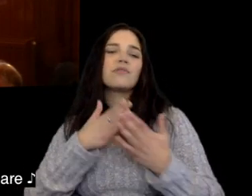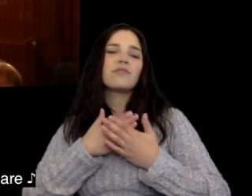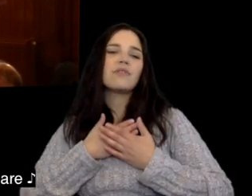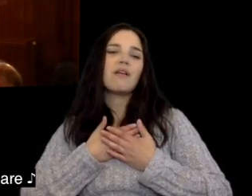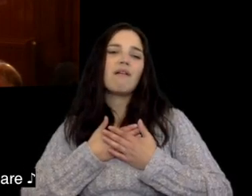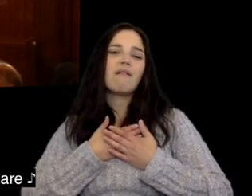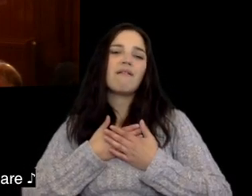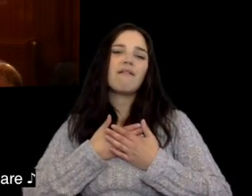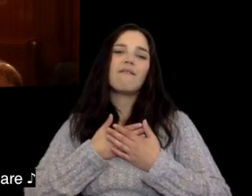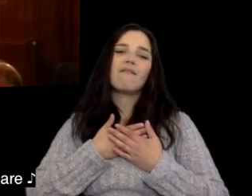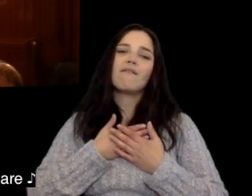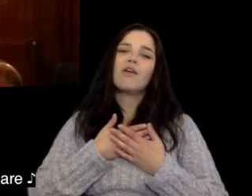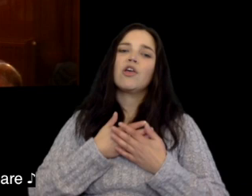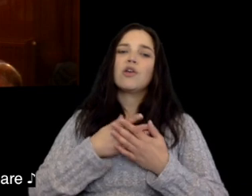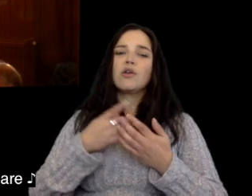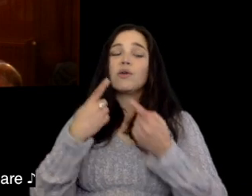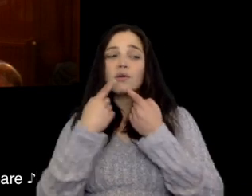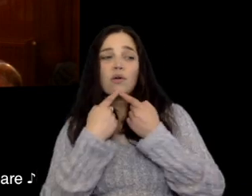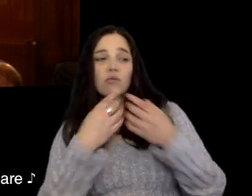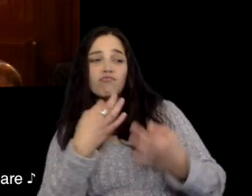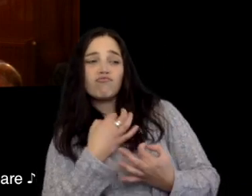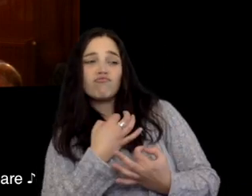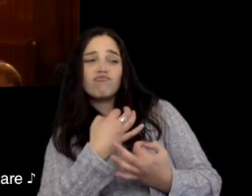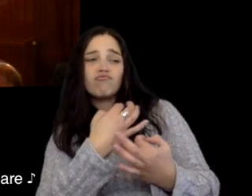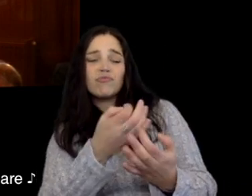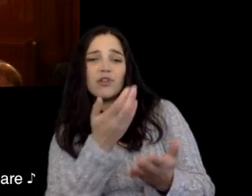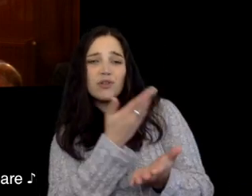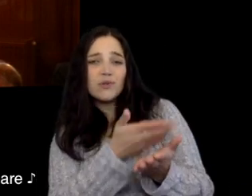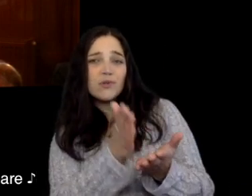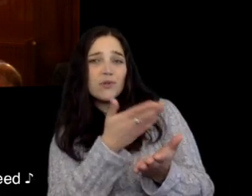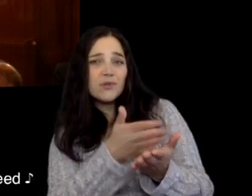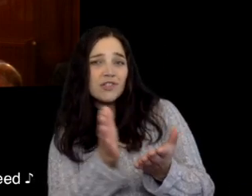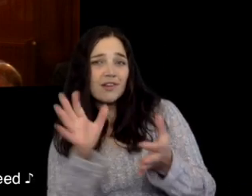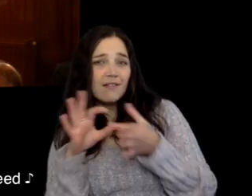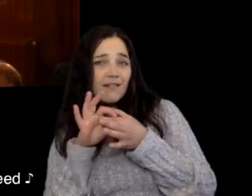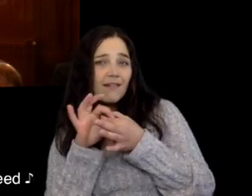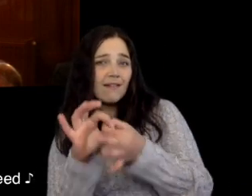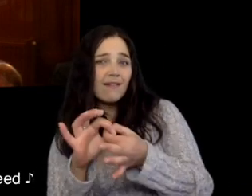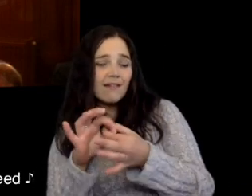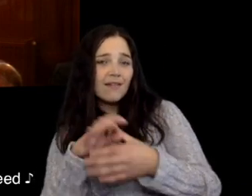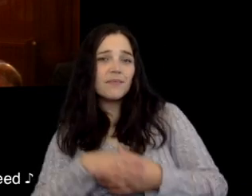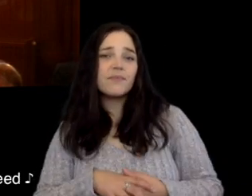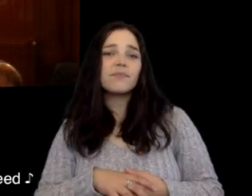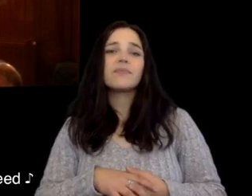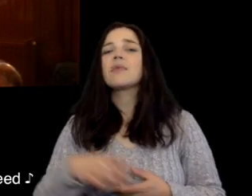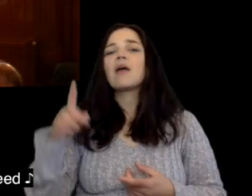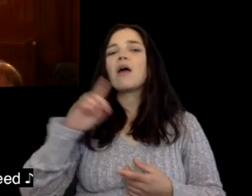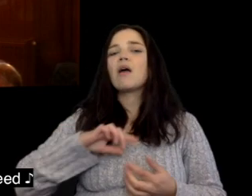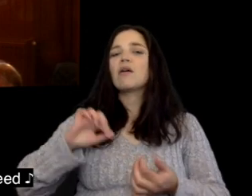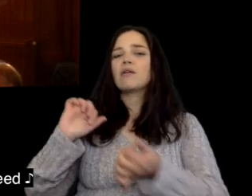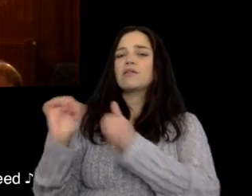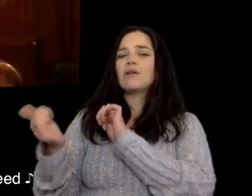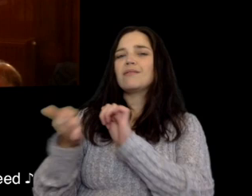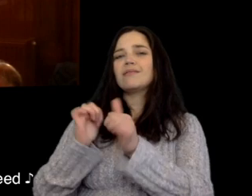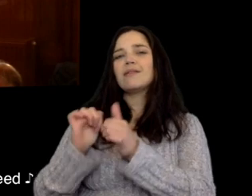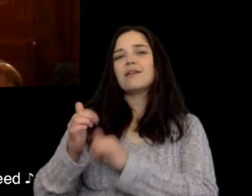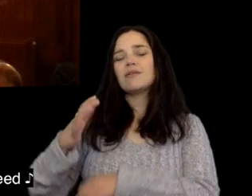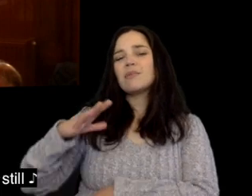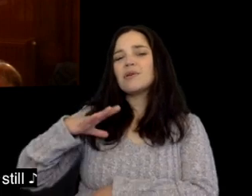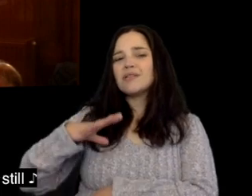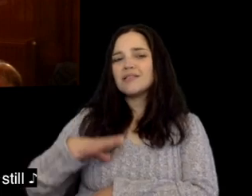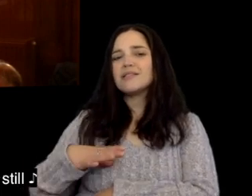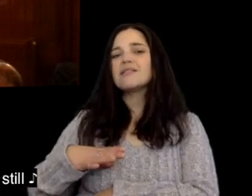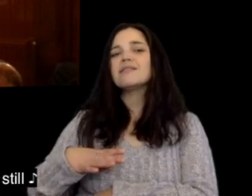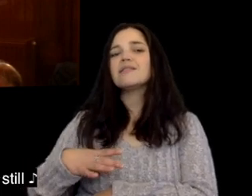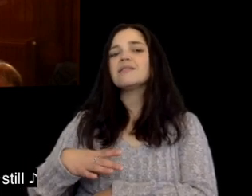His purpose of love, He calls on us to share. In